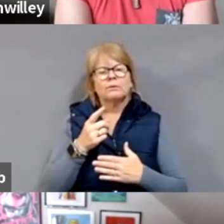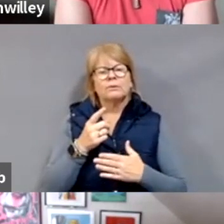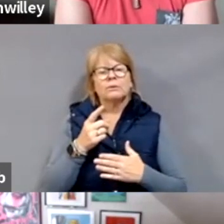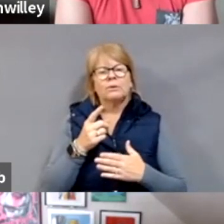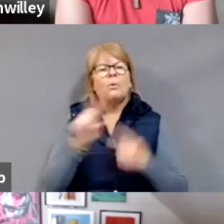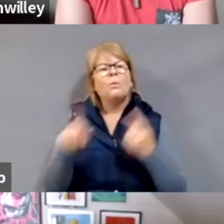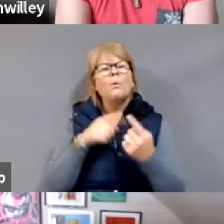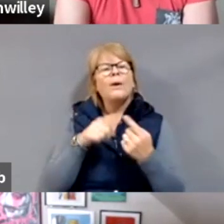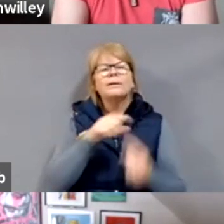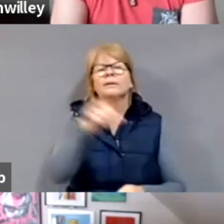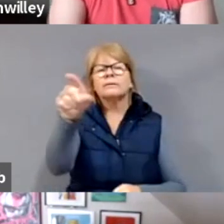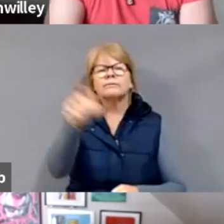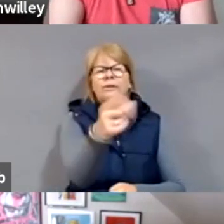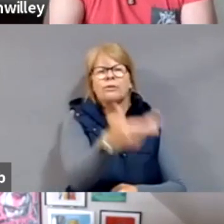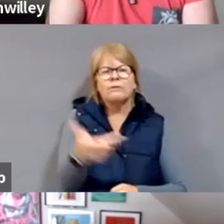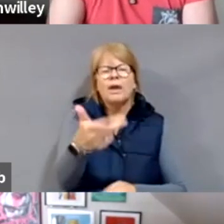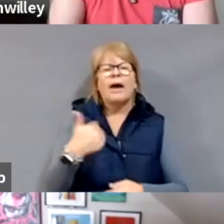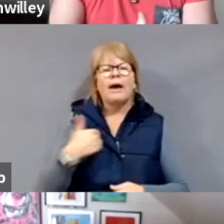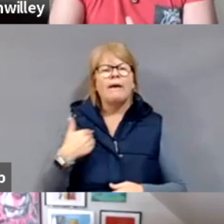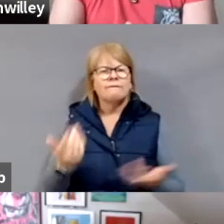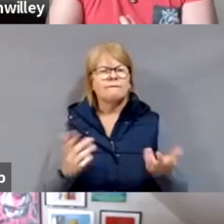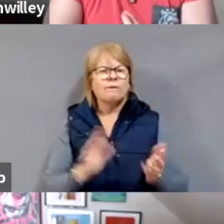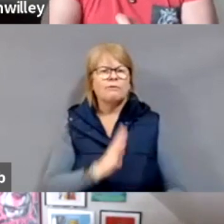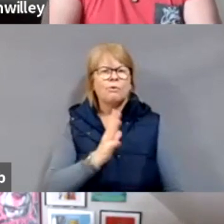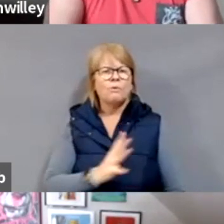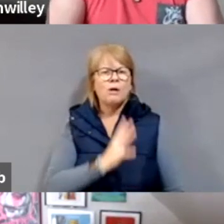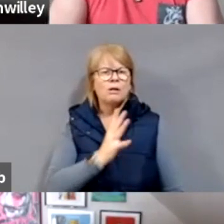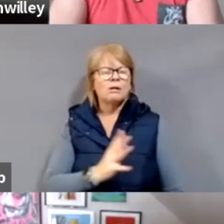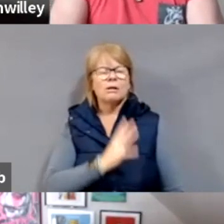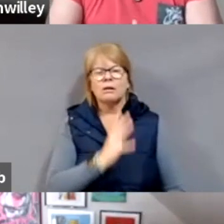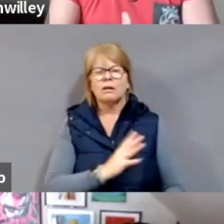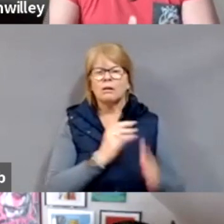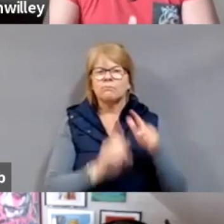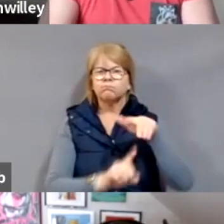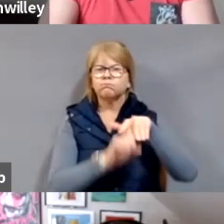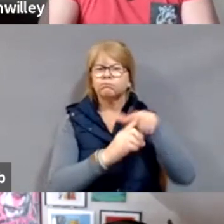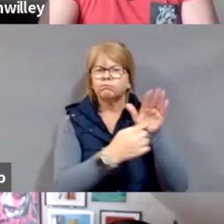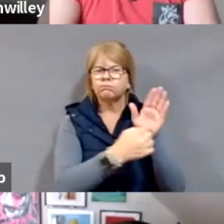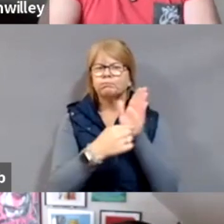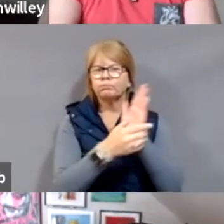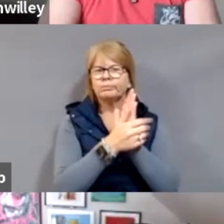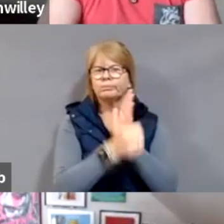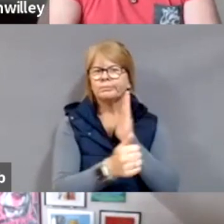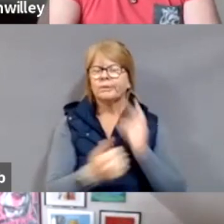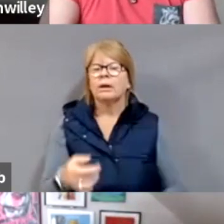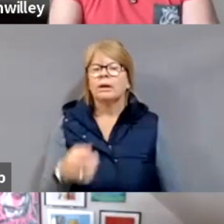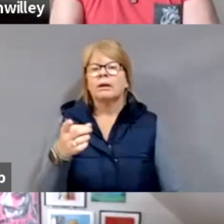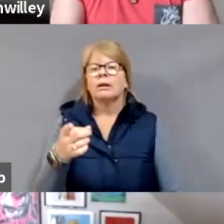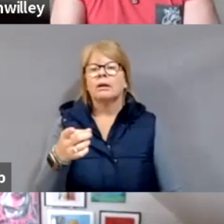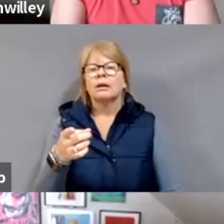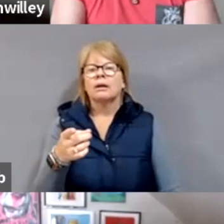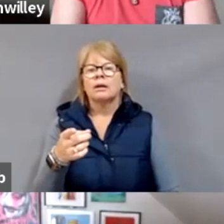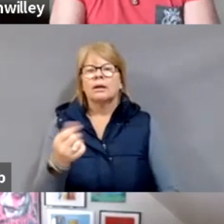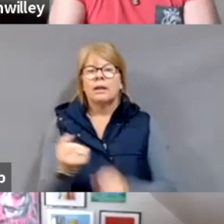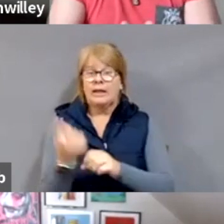opportunities for people to get a toe in the door? Well, I mean, last year, Jennifer and I